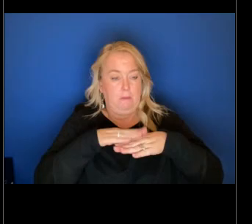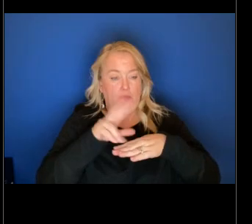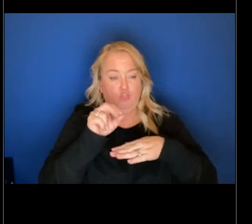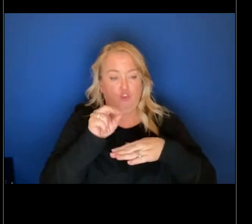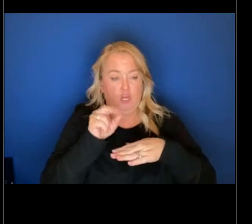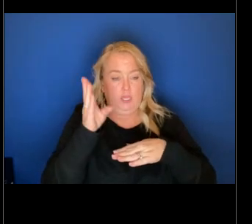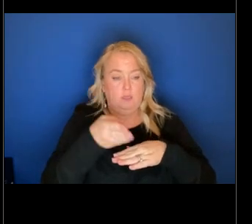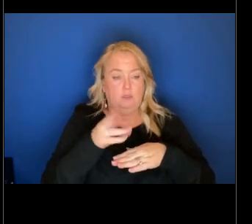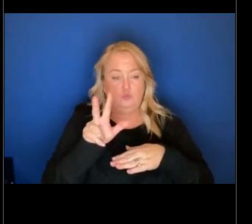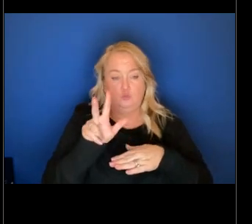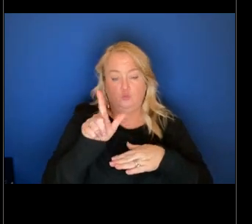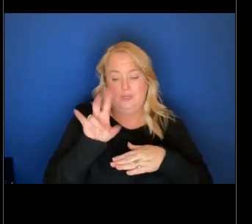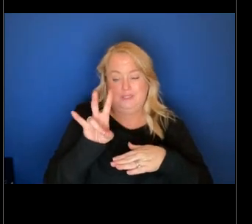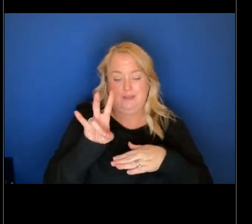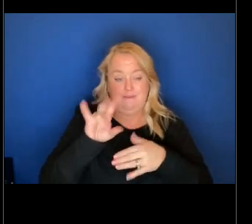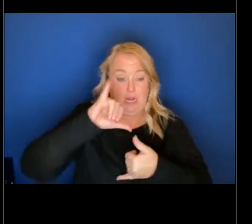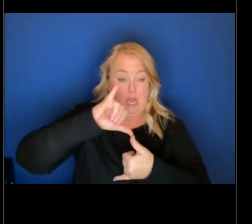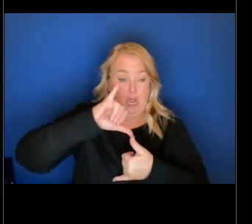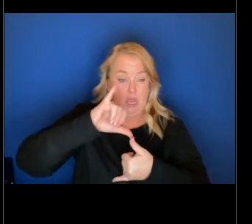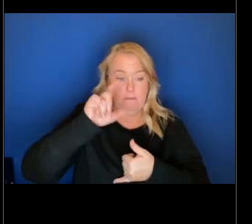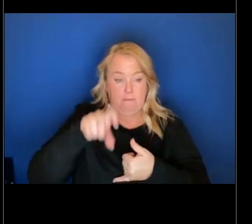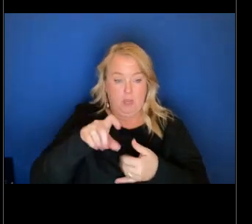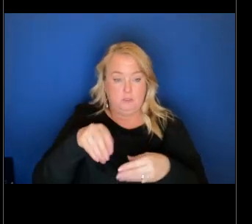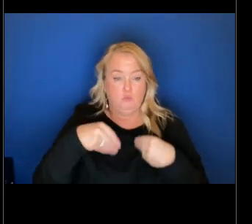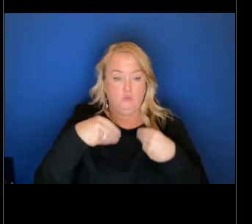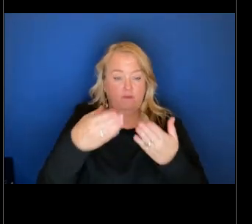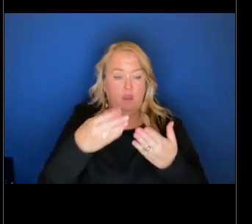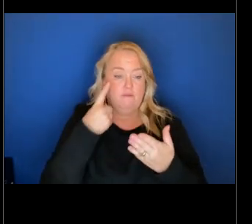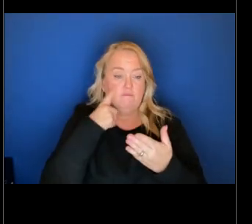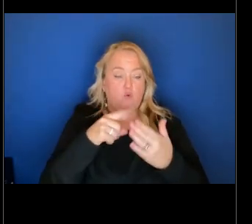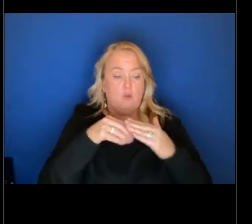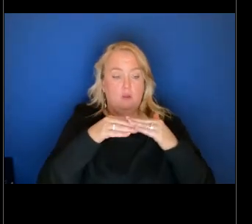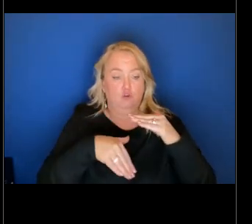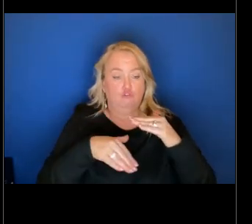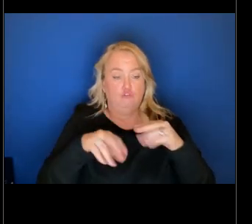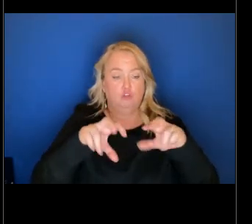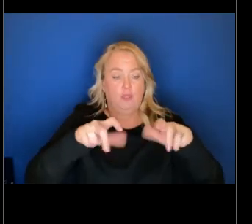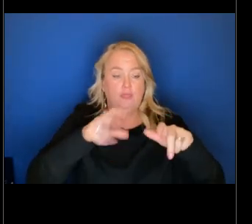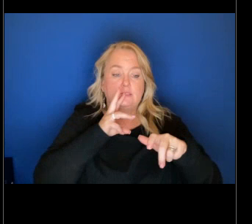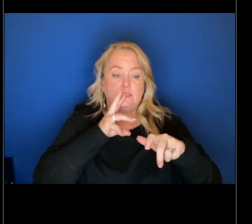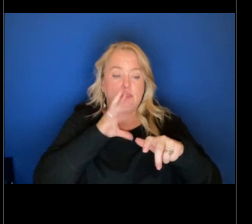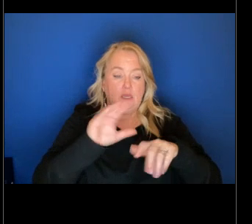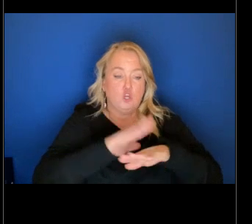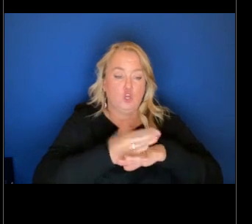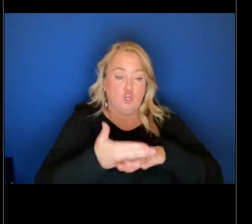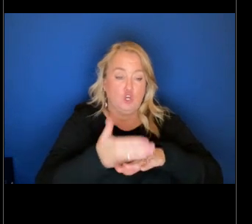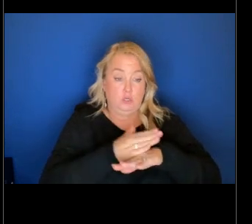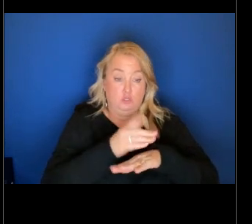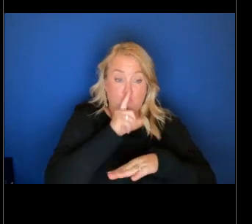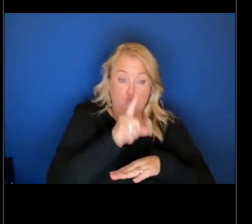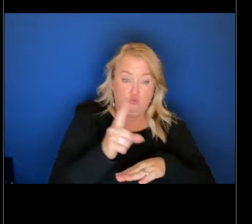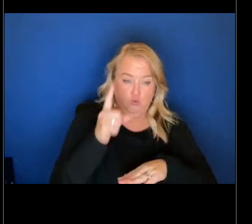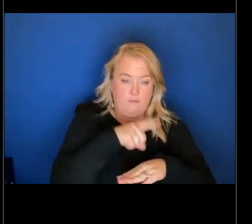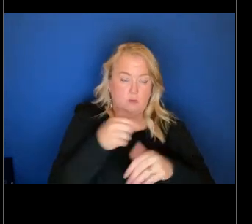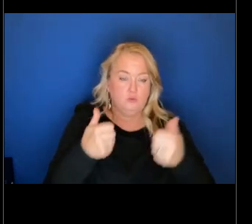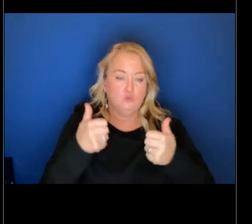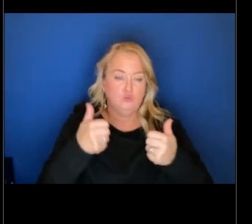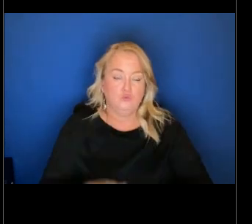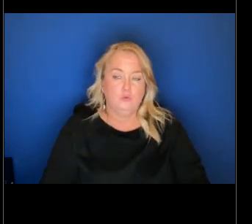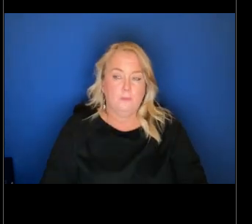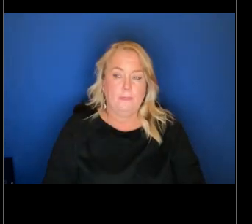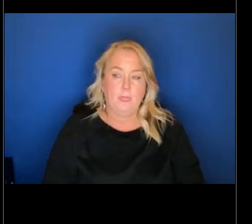by 27 inches high, must be provided below sinks or countertops. Is that A, true, or